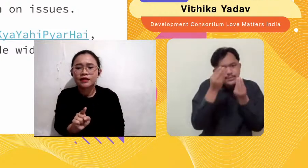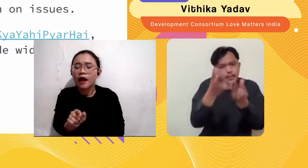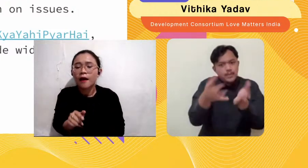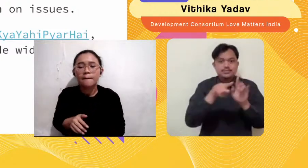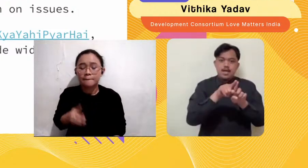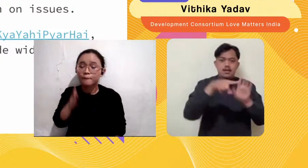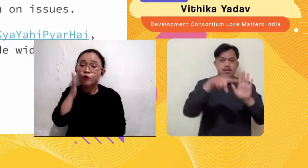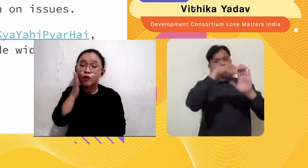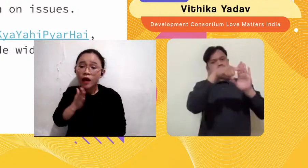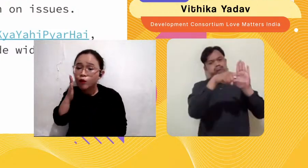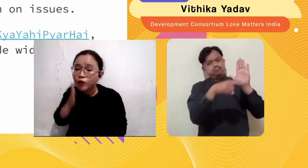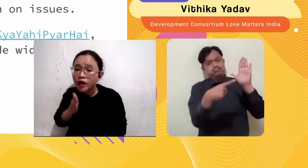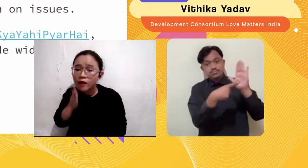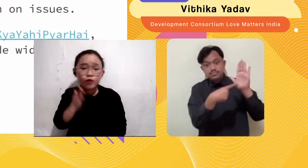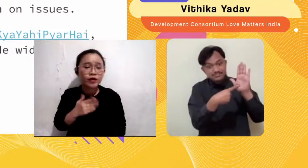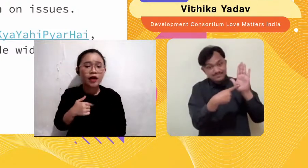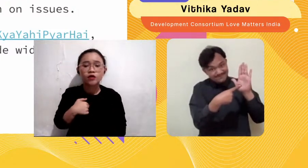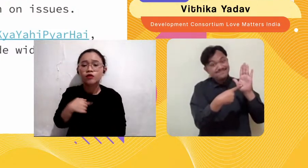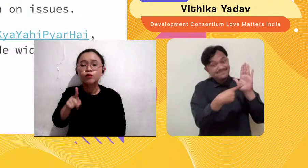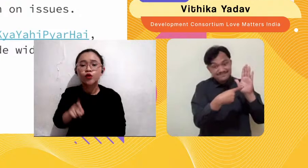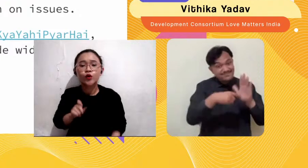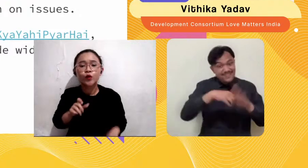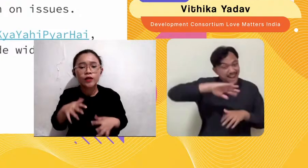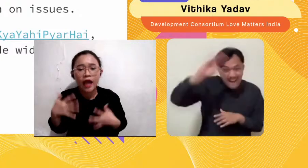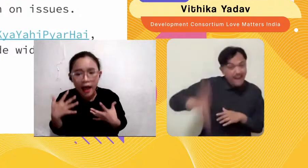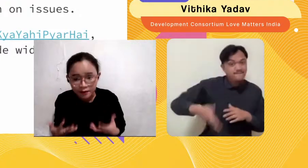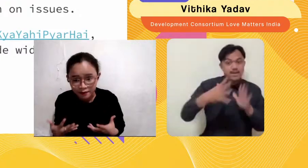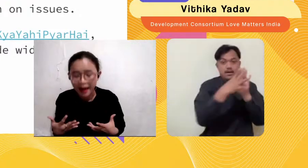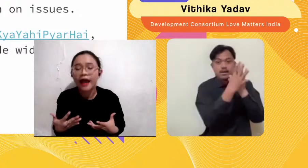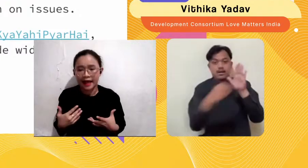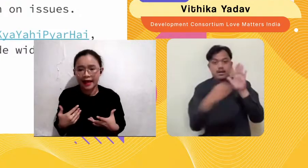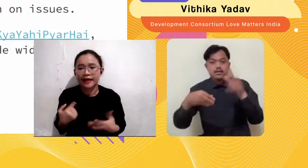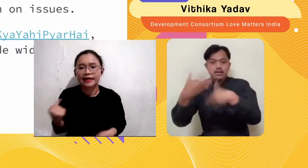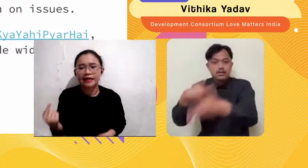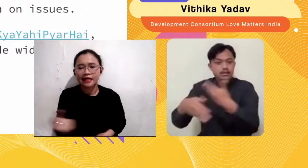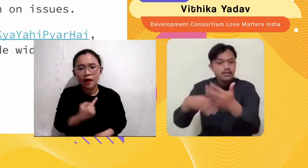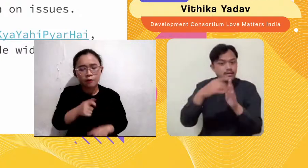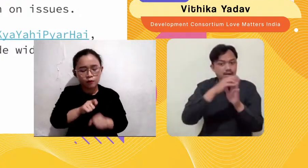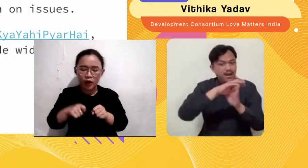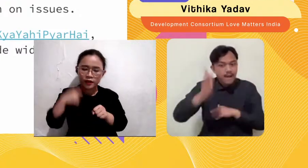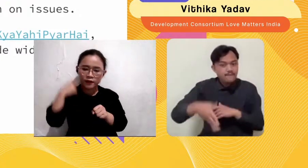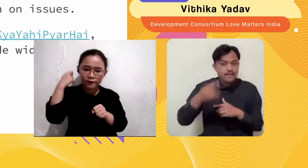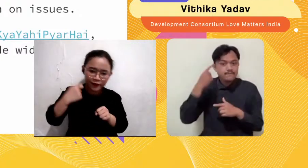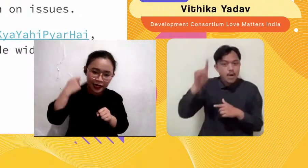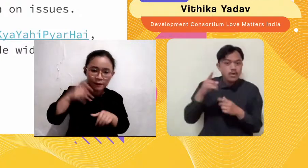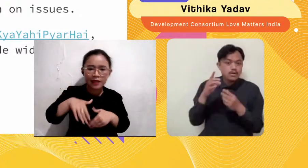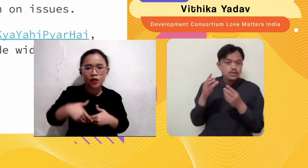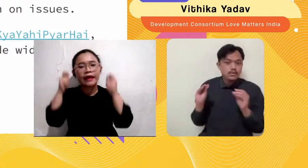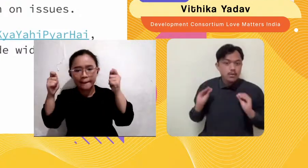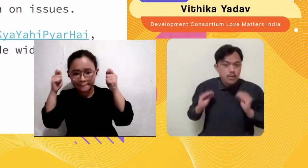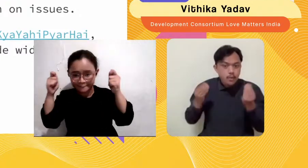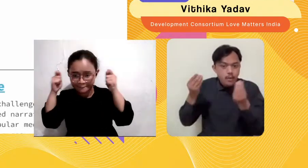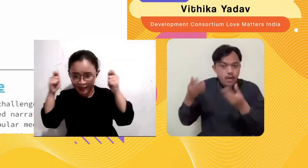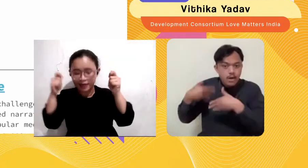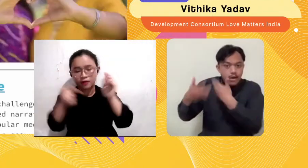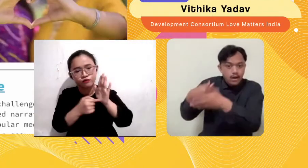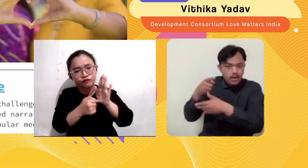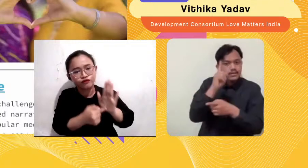we do through the films and through the campaigns that we pick on. These are again some of